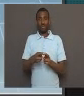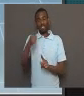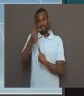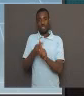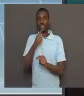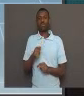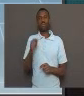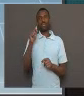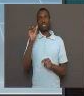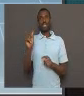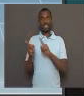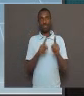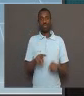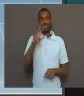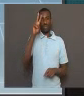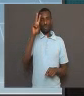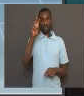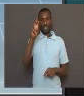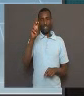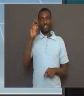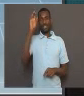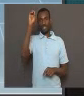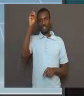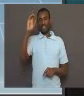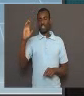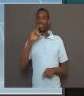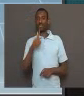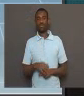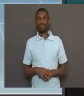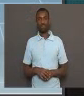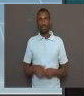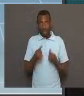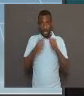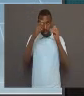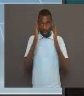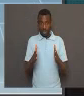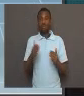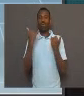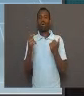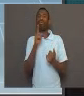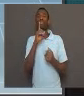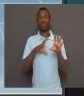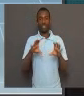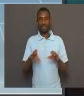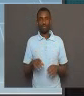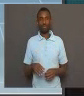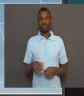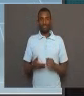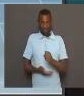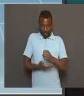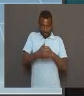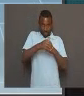degrees Celsius. The experimenter then puts a cover on